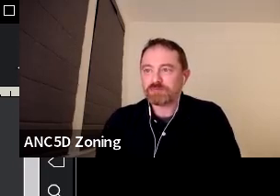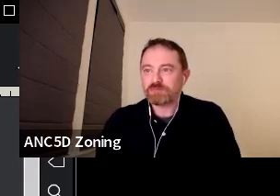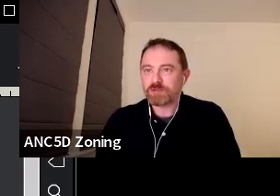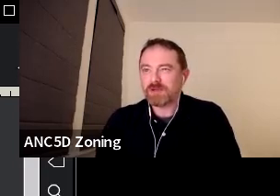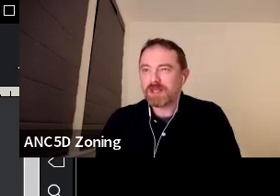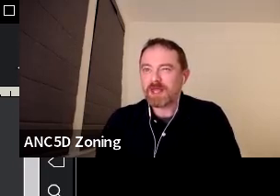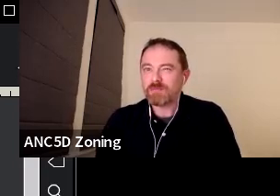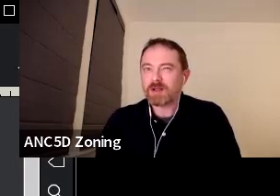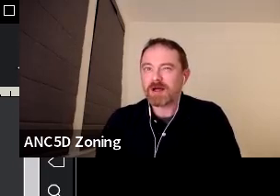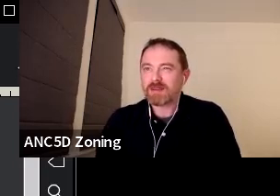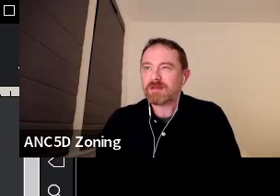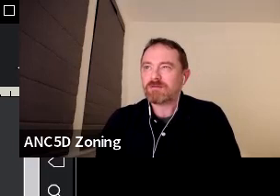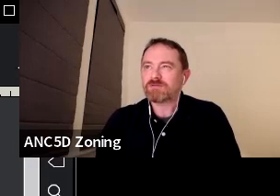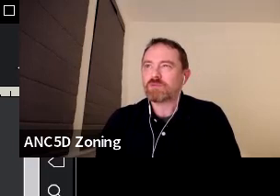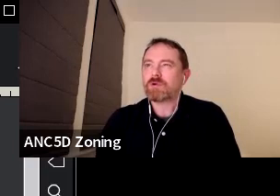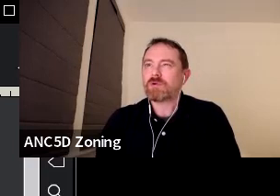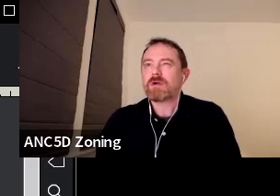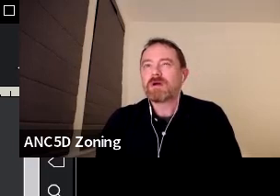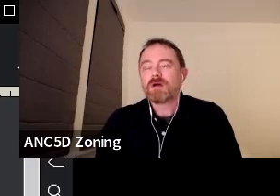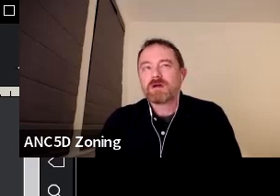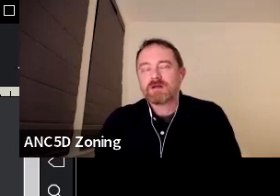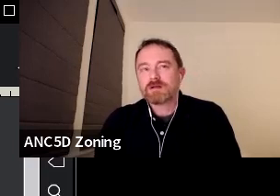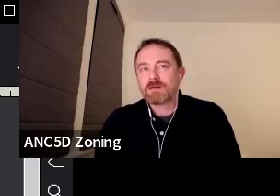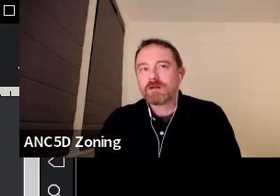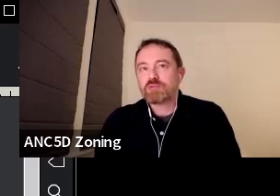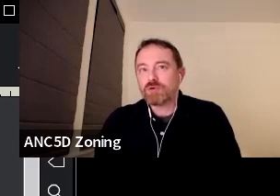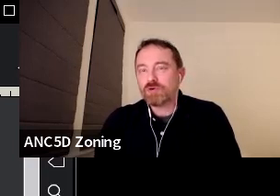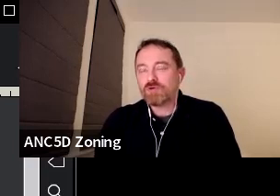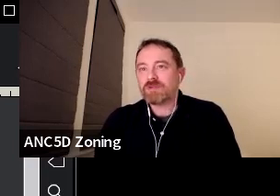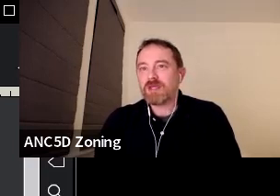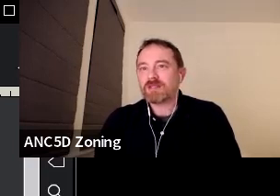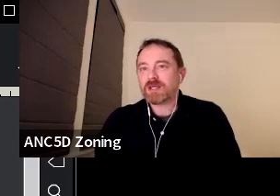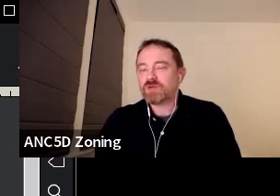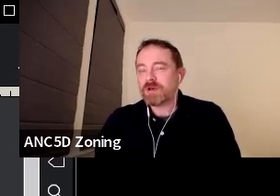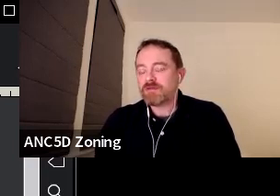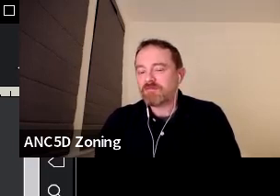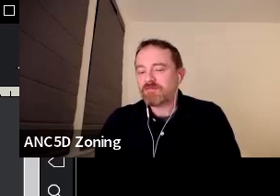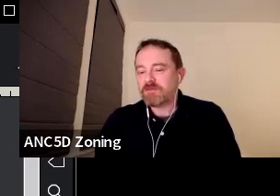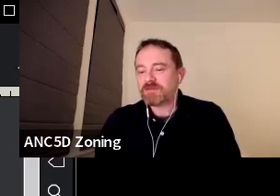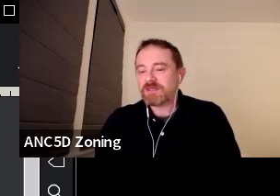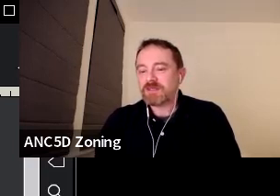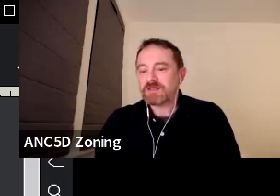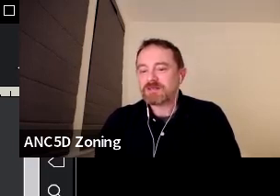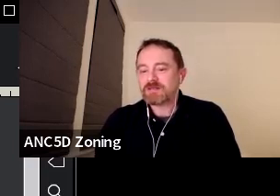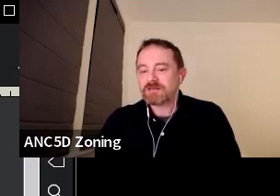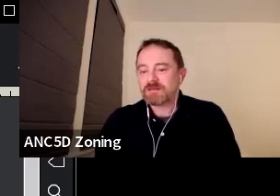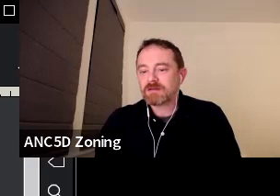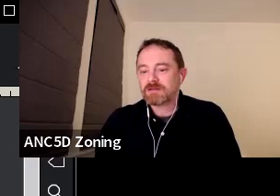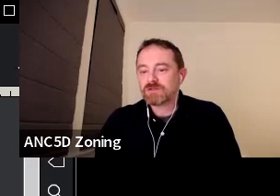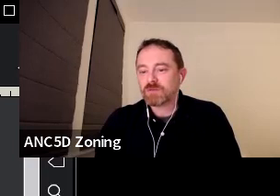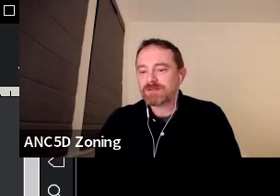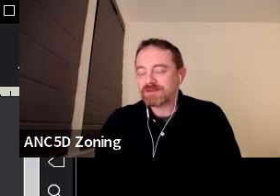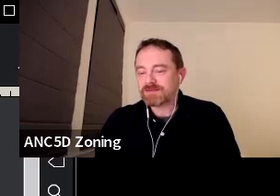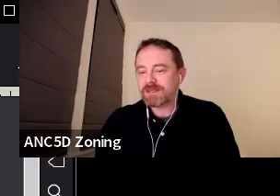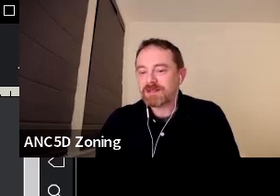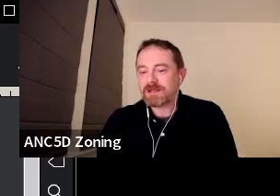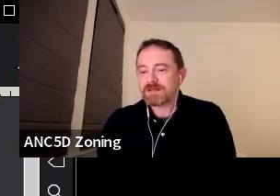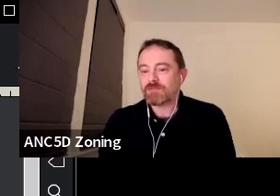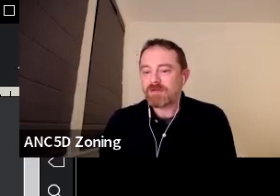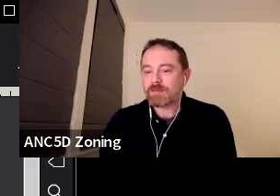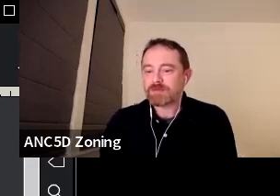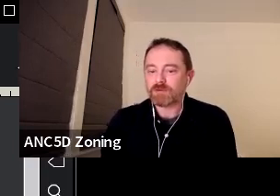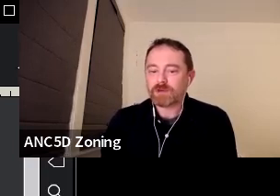those, and a lot of those were approved in like 2015,